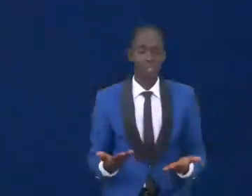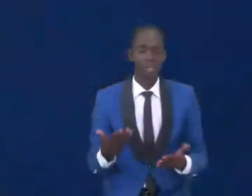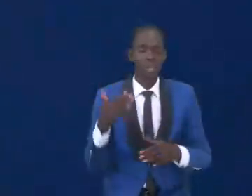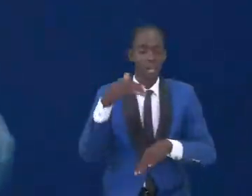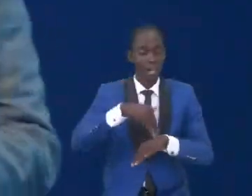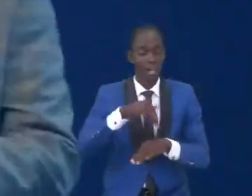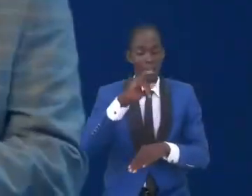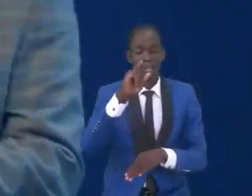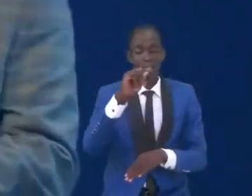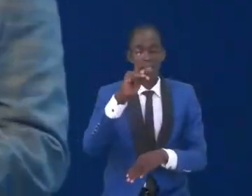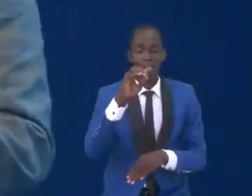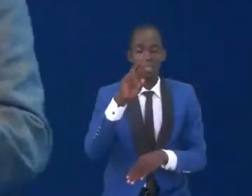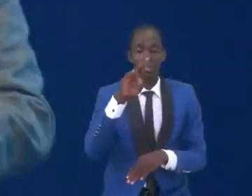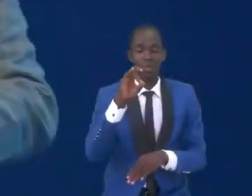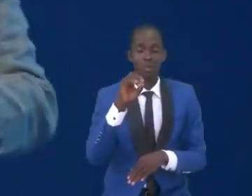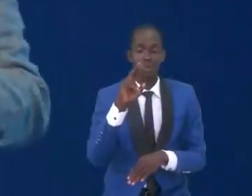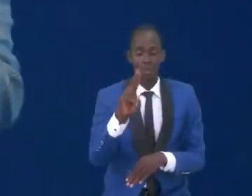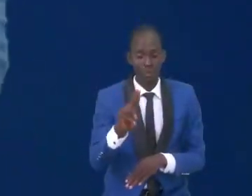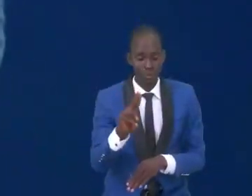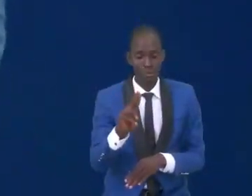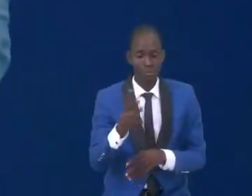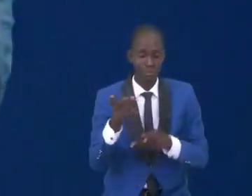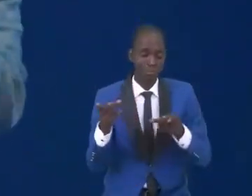Kurudu Alpha location,